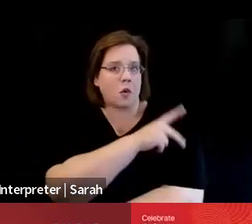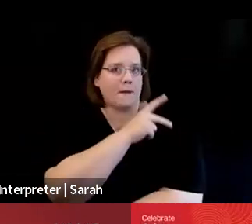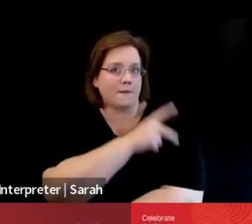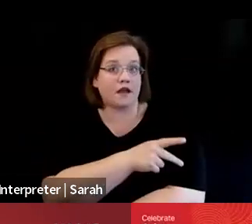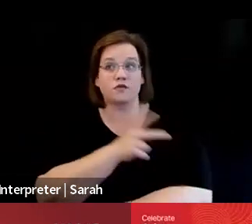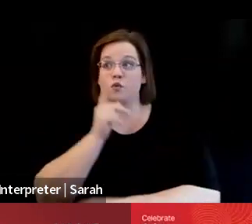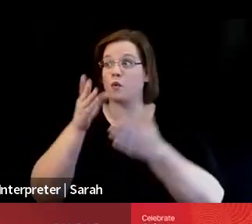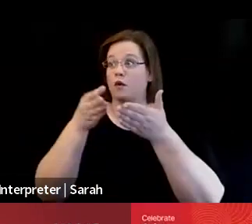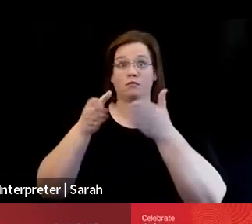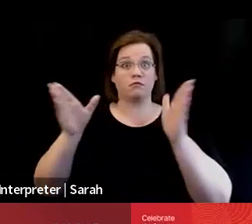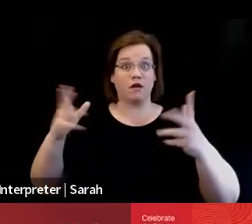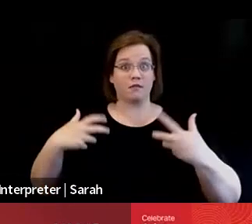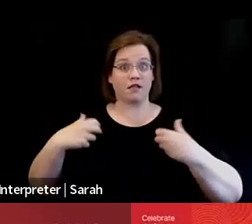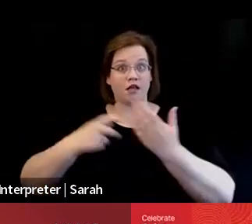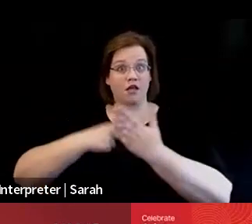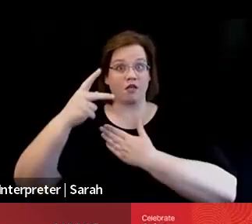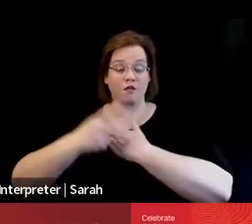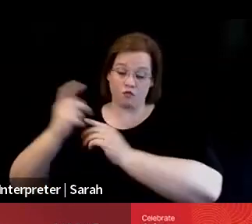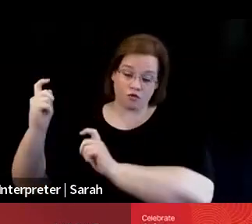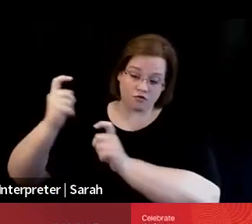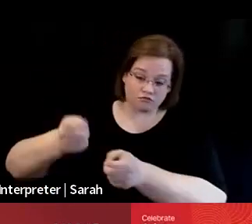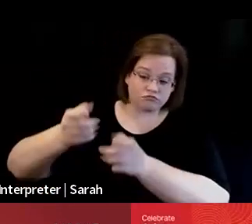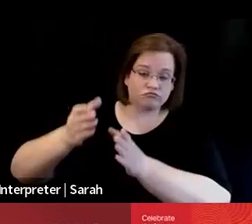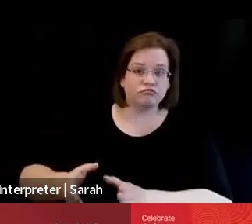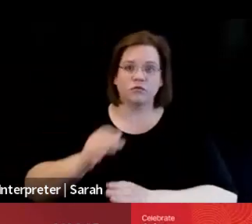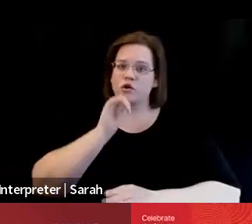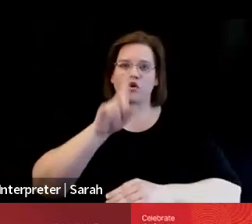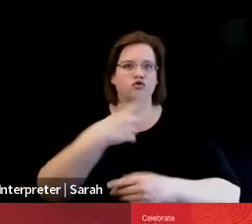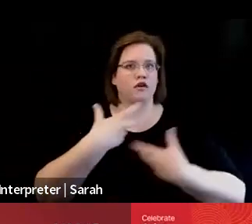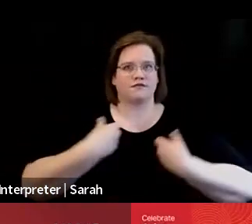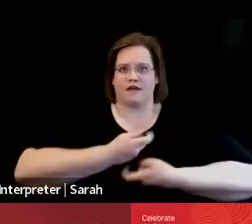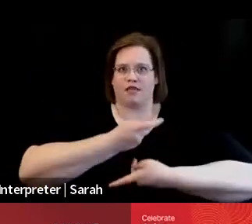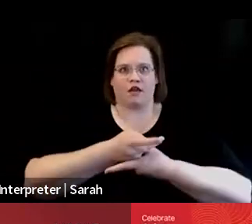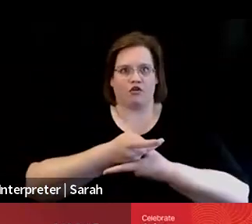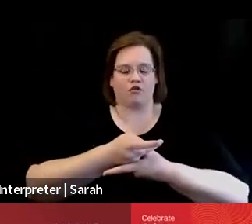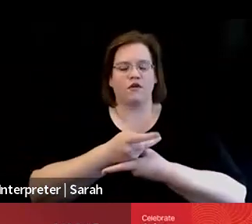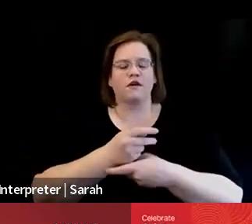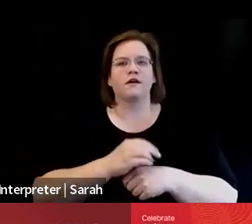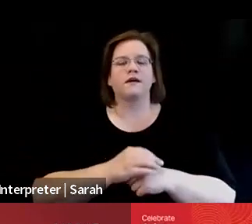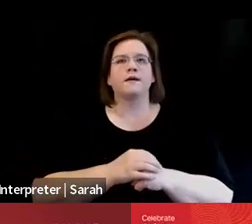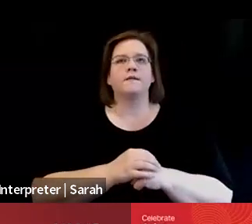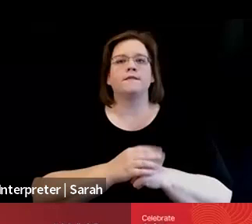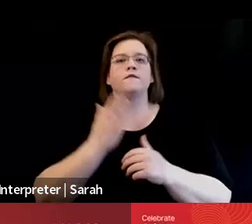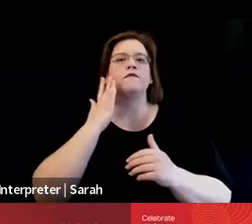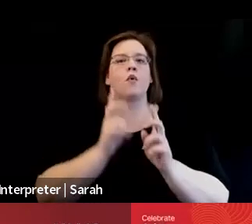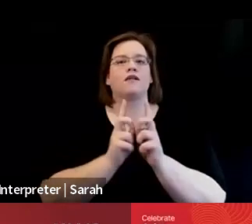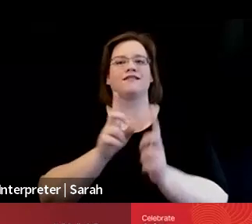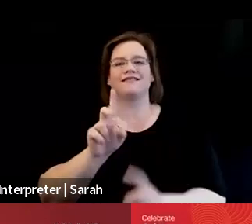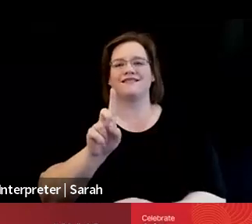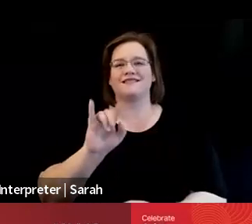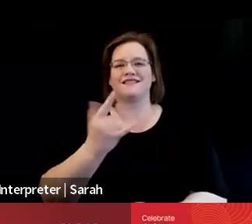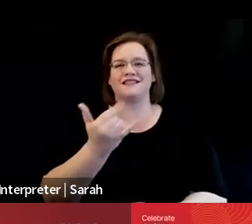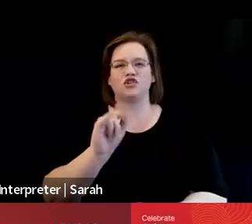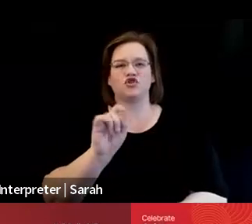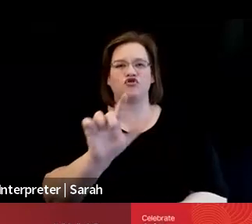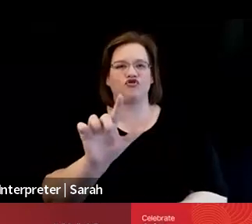even public health program recipients. Doesn't have to be limited to healthcare here. In digital health, because everybody